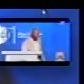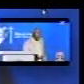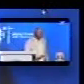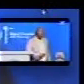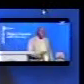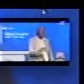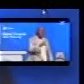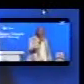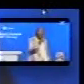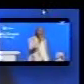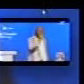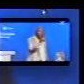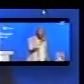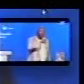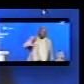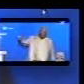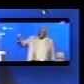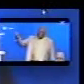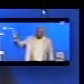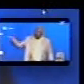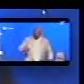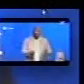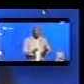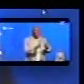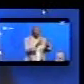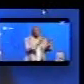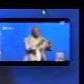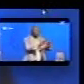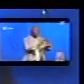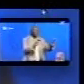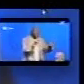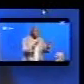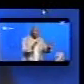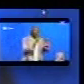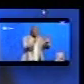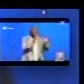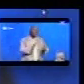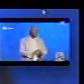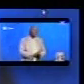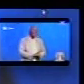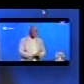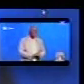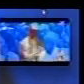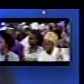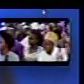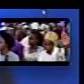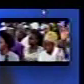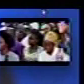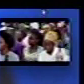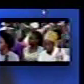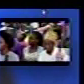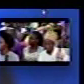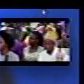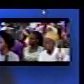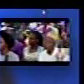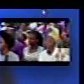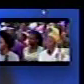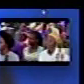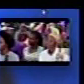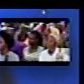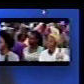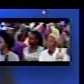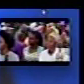creator, who is blessed forever. Amen. And there are millions and millions of